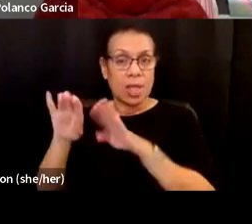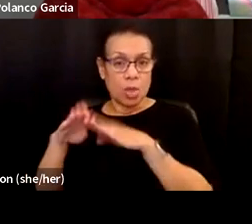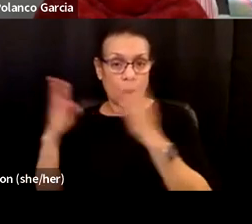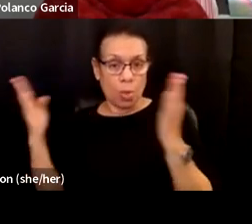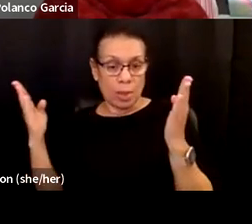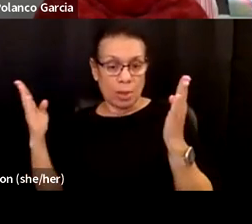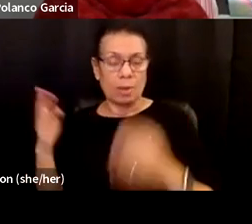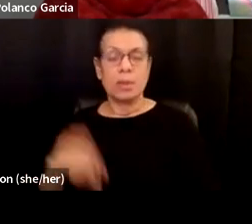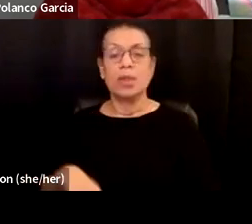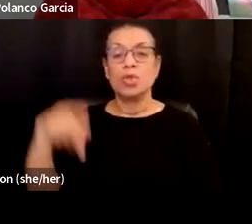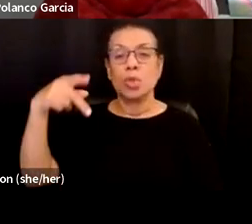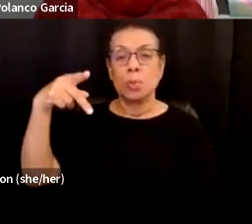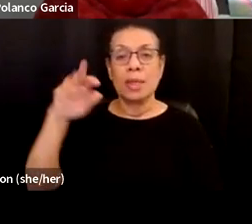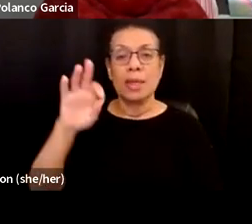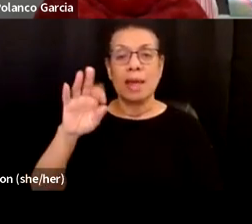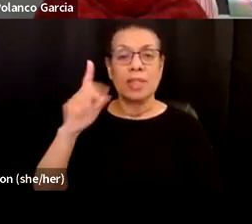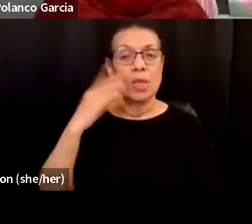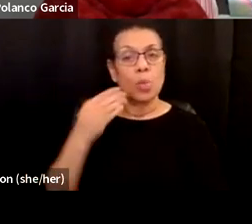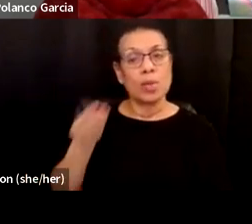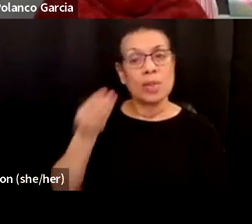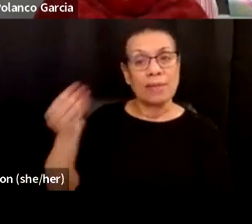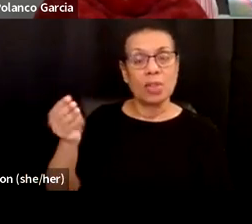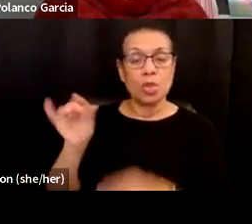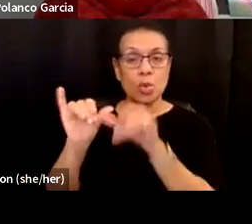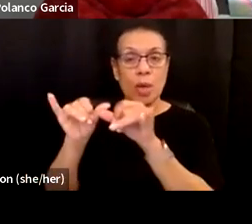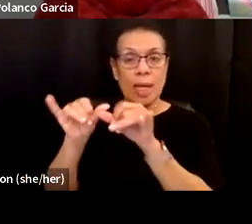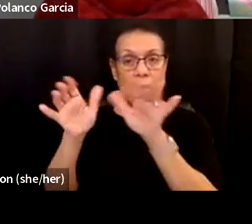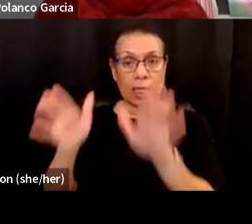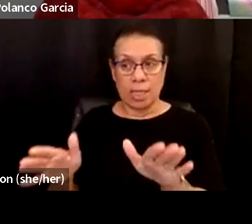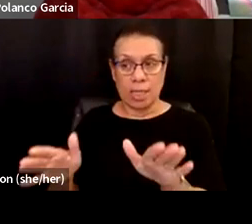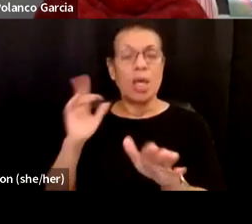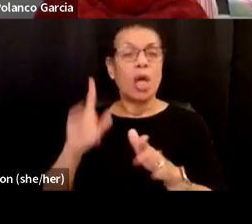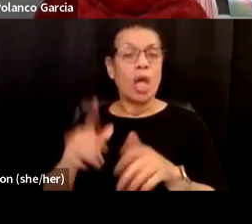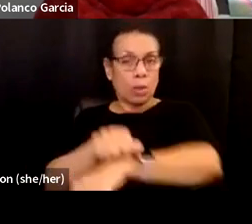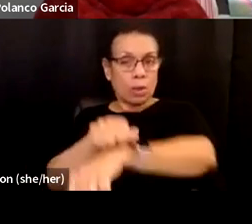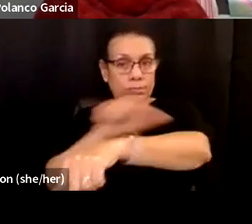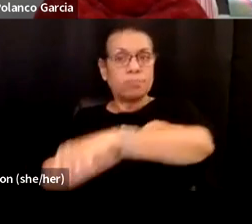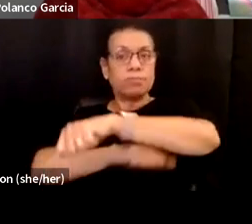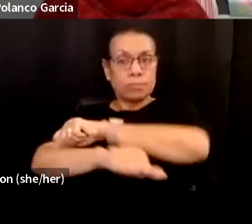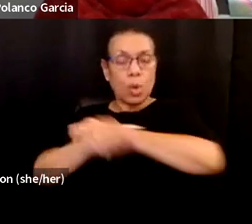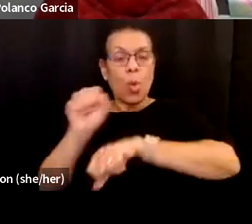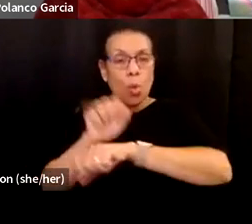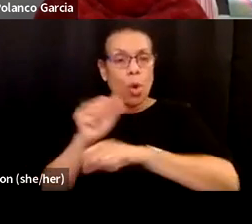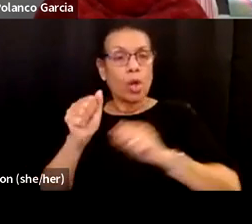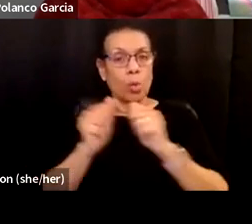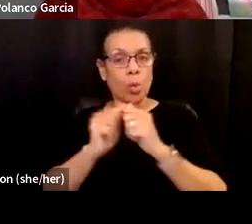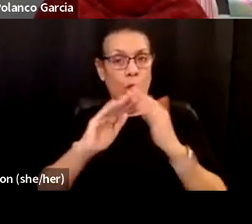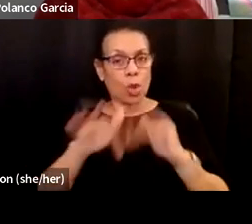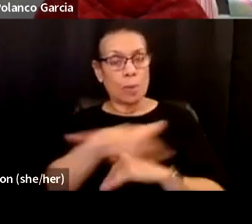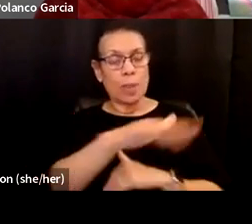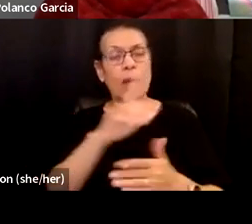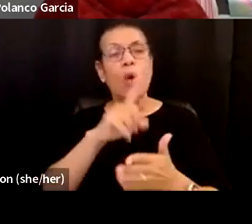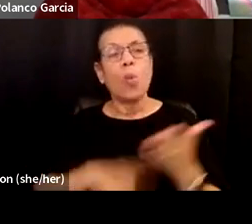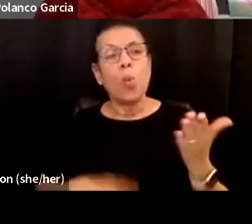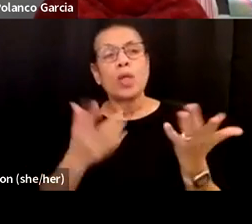will award this to an architect and then we will roll up our sleeves and start working on this with the community um and asking them what are